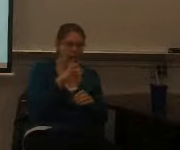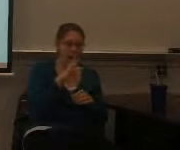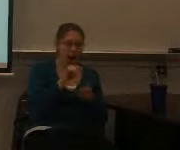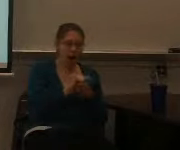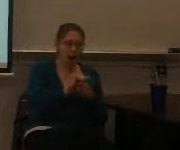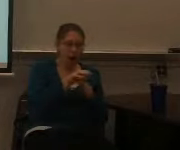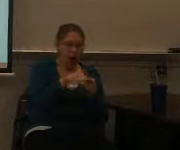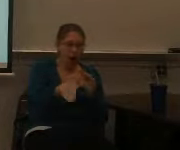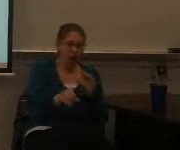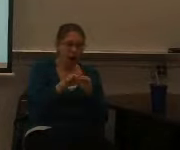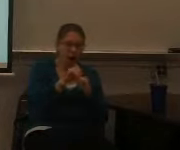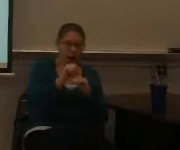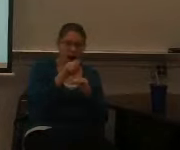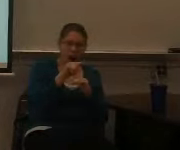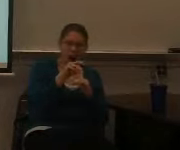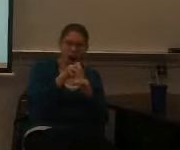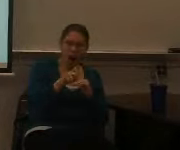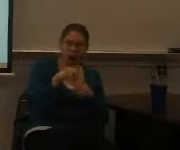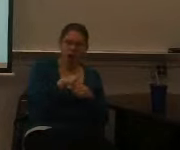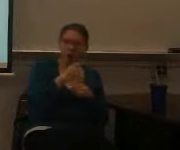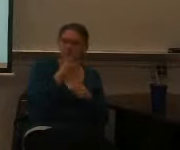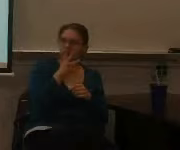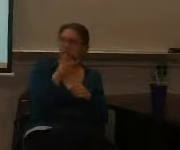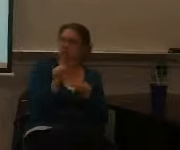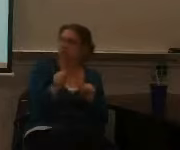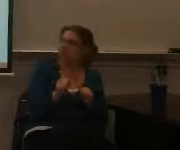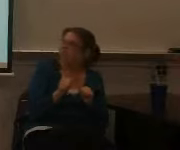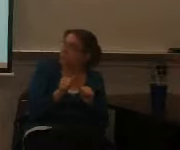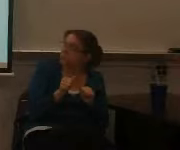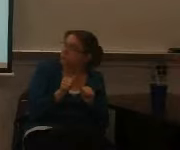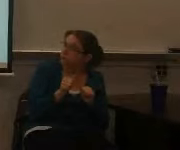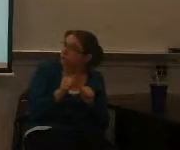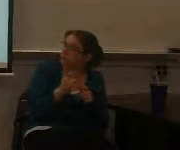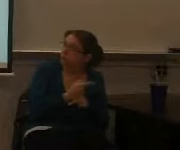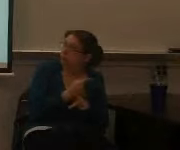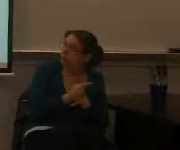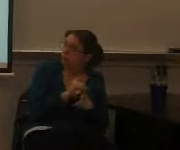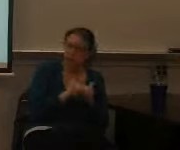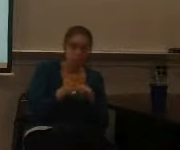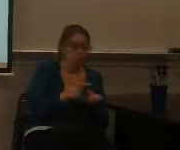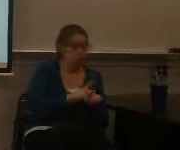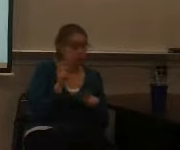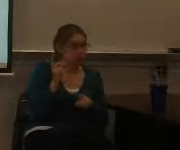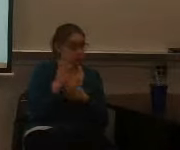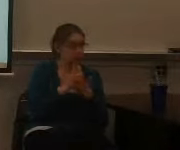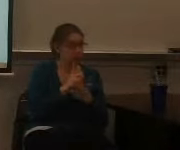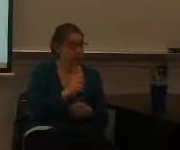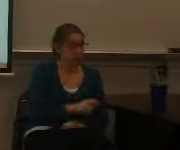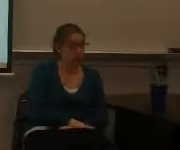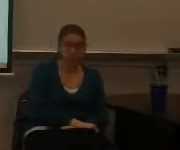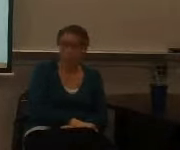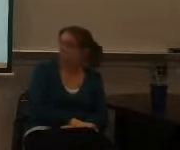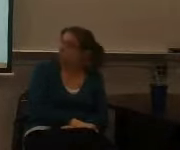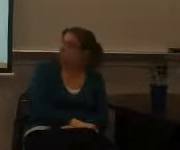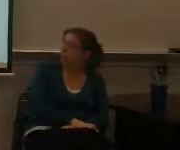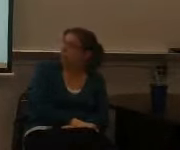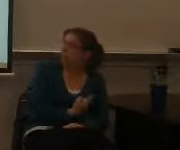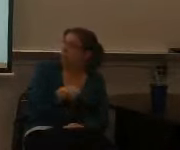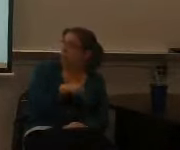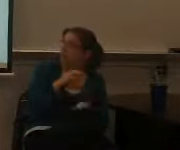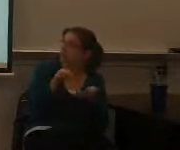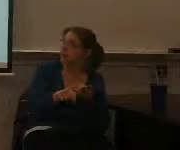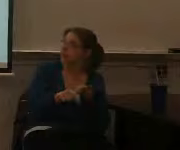decline of the isotope in the water, and you can calculate how long this portion is. And then we did